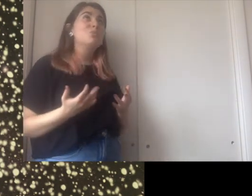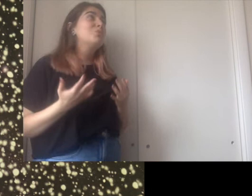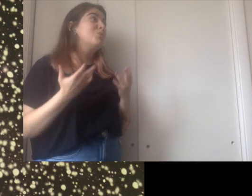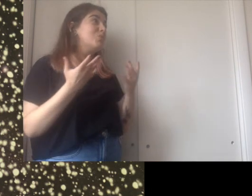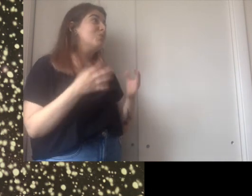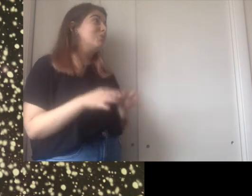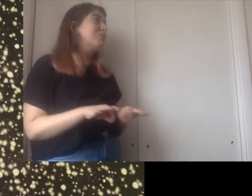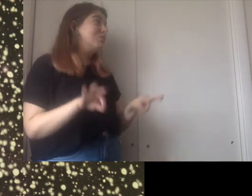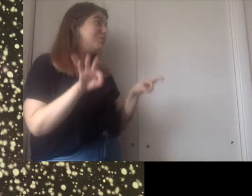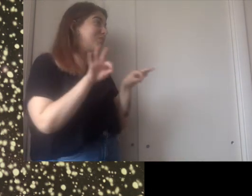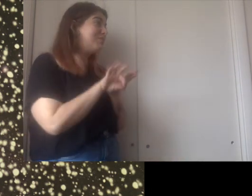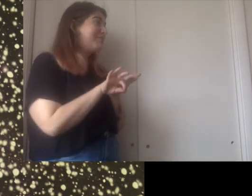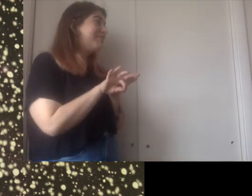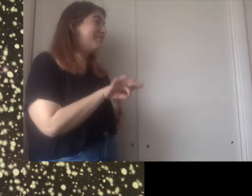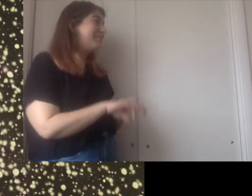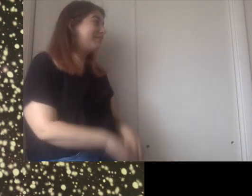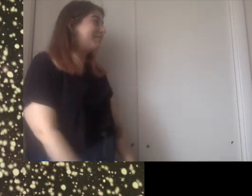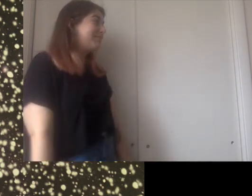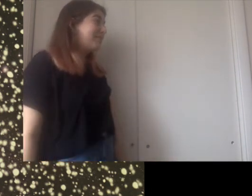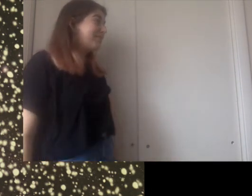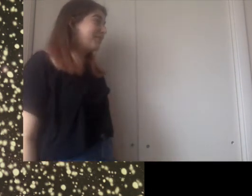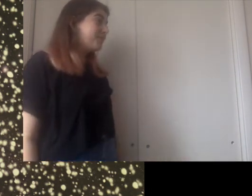This was worth the wait.